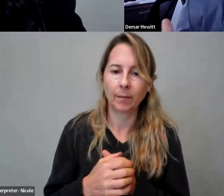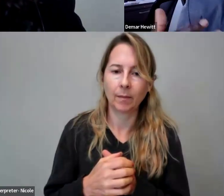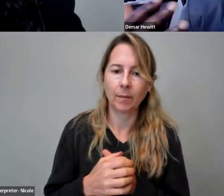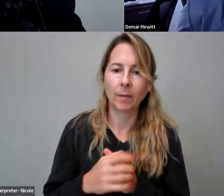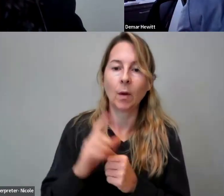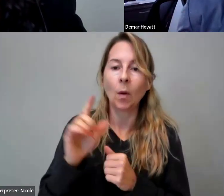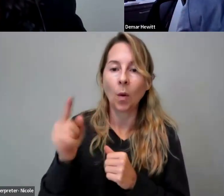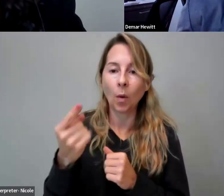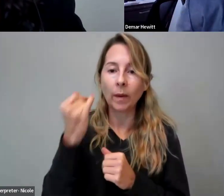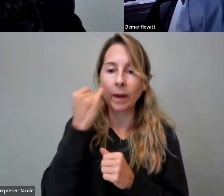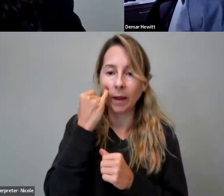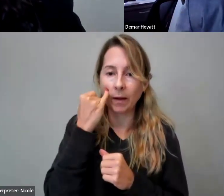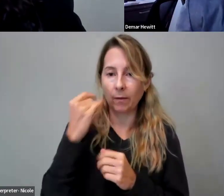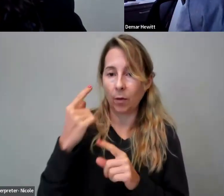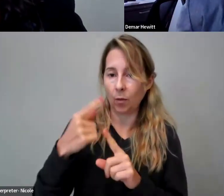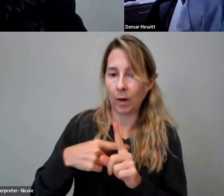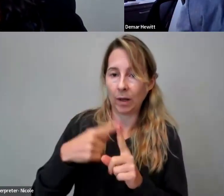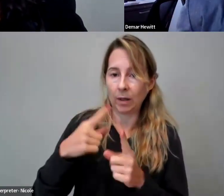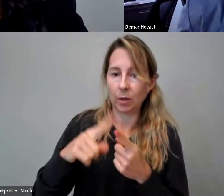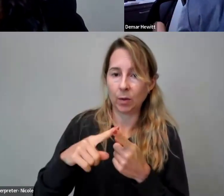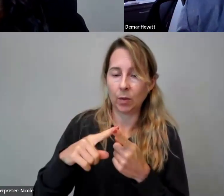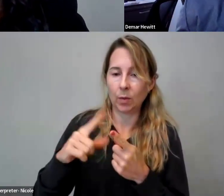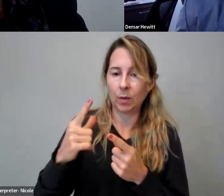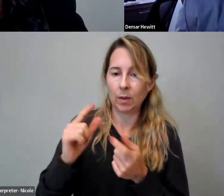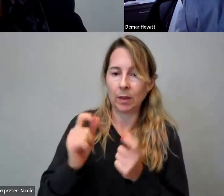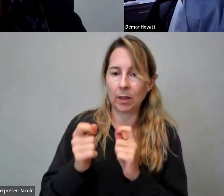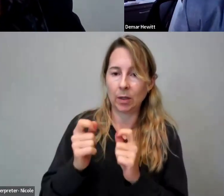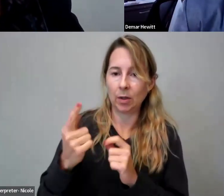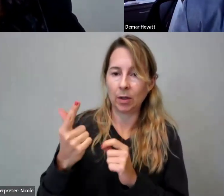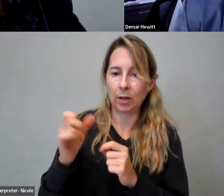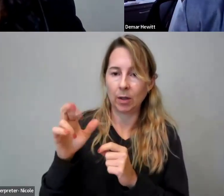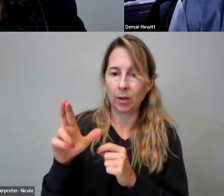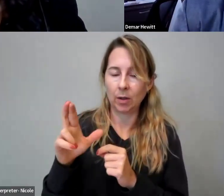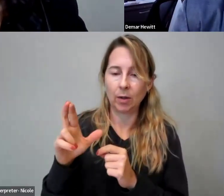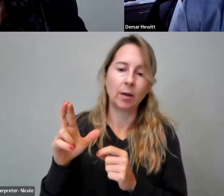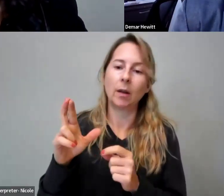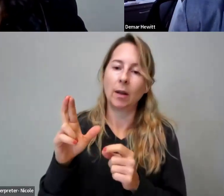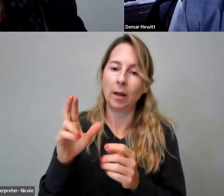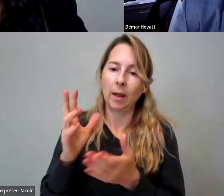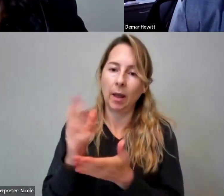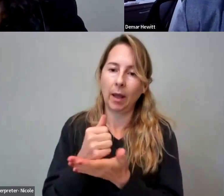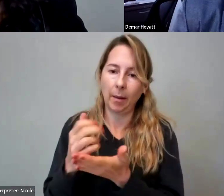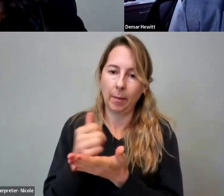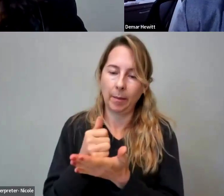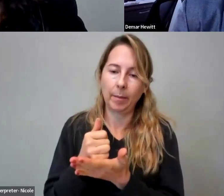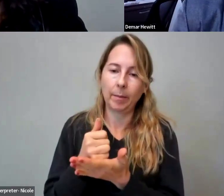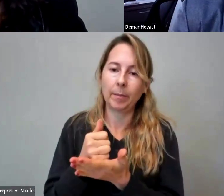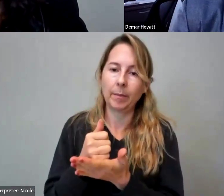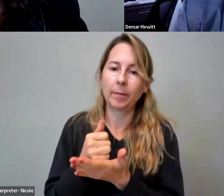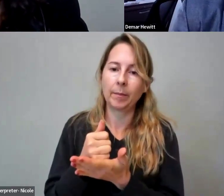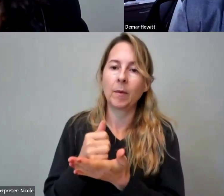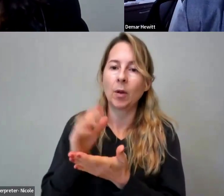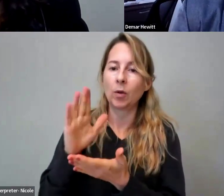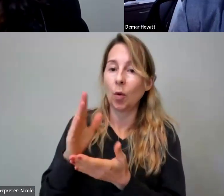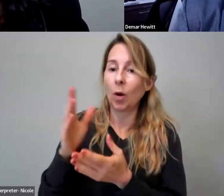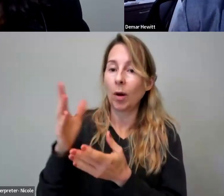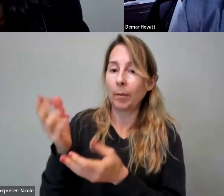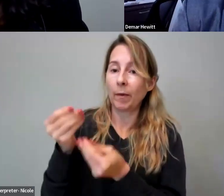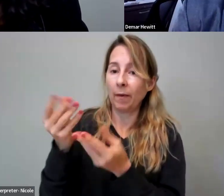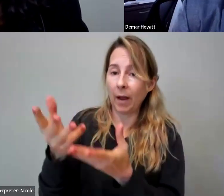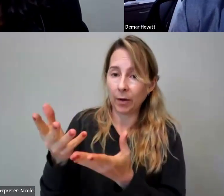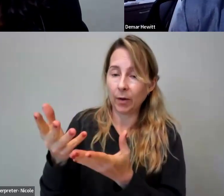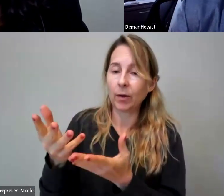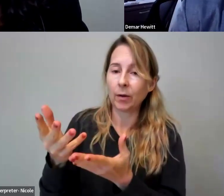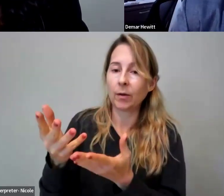good income situation where the provider of your subsidy can look at your income and determine whether or not you